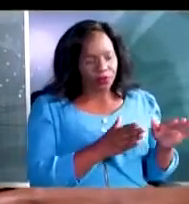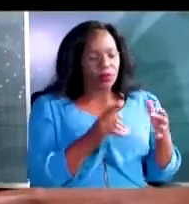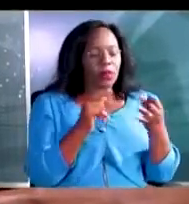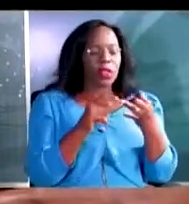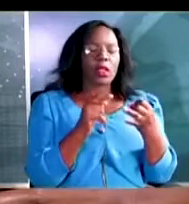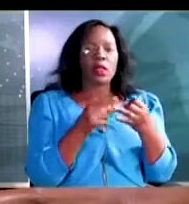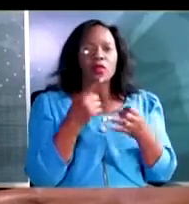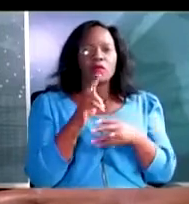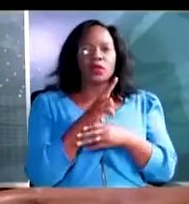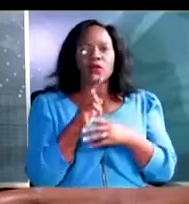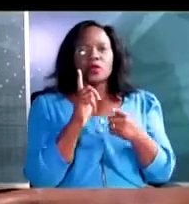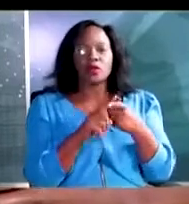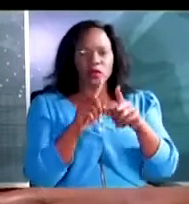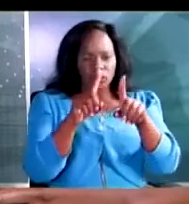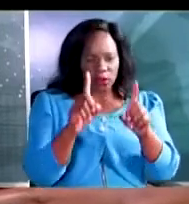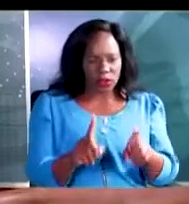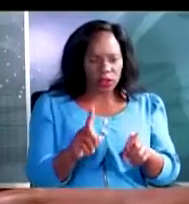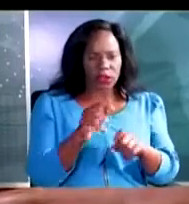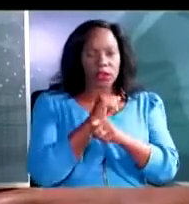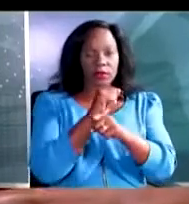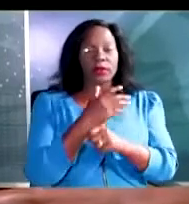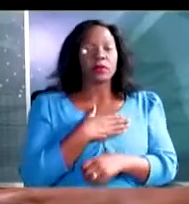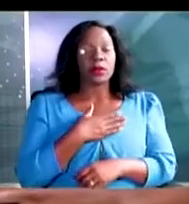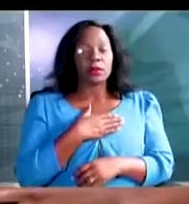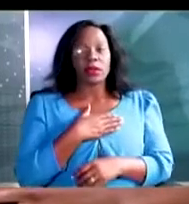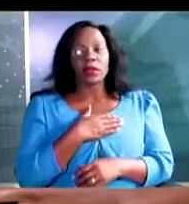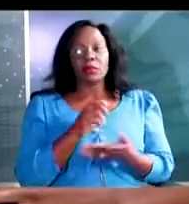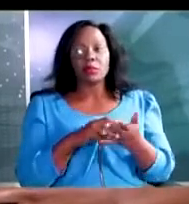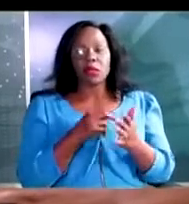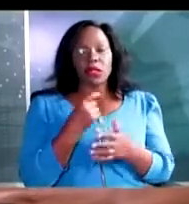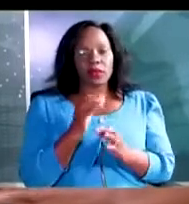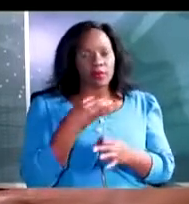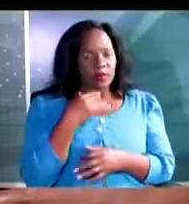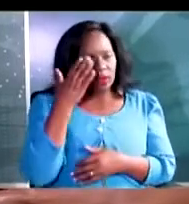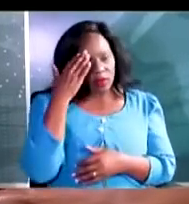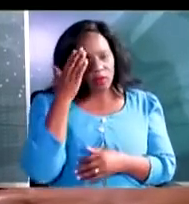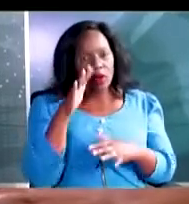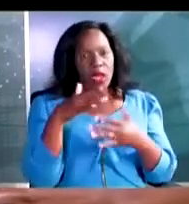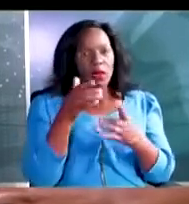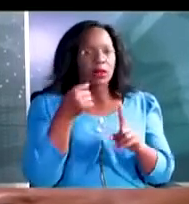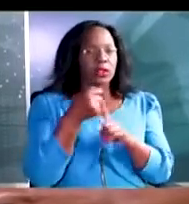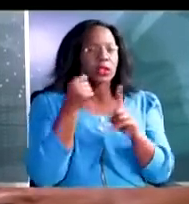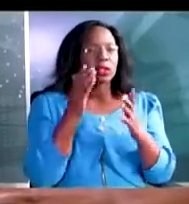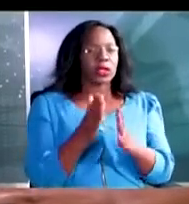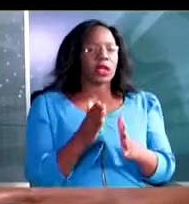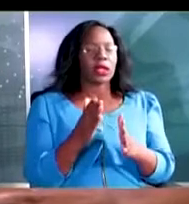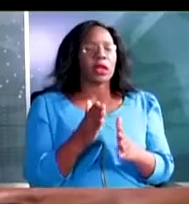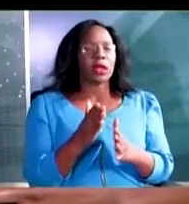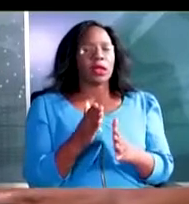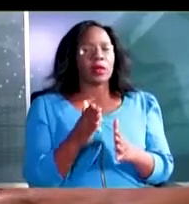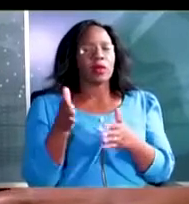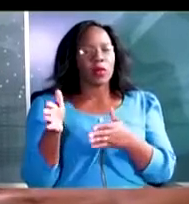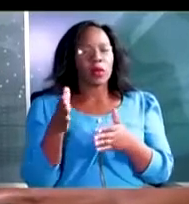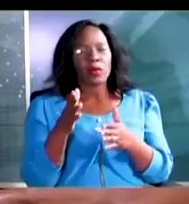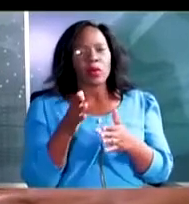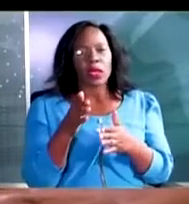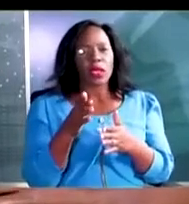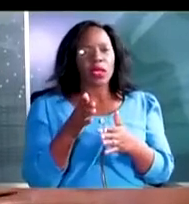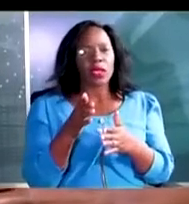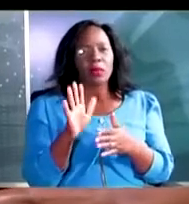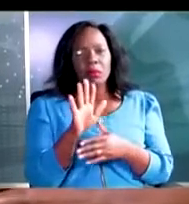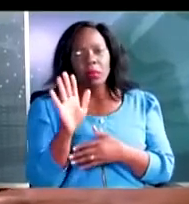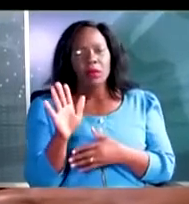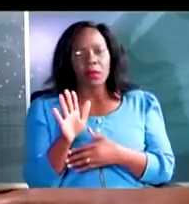is we use it to test our defenses. So if I know how an attacker typically carries out his